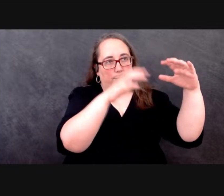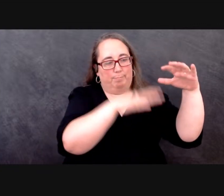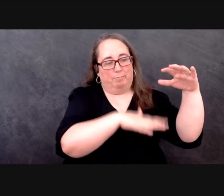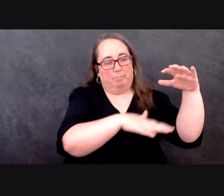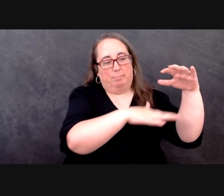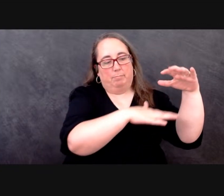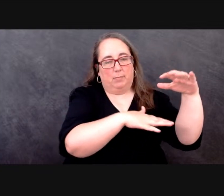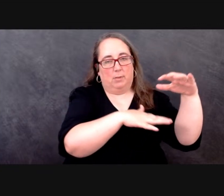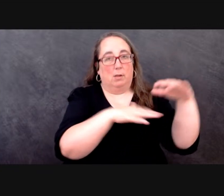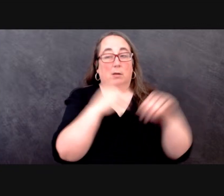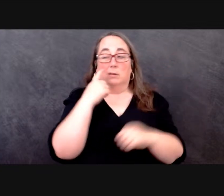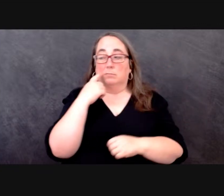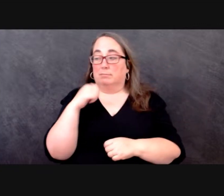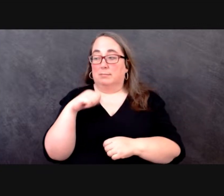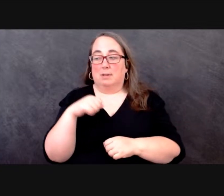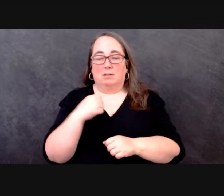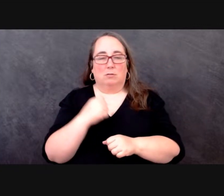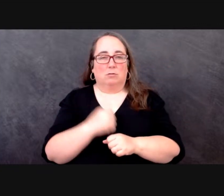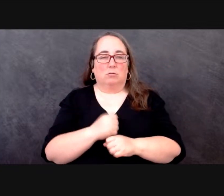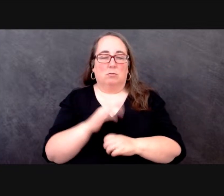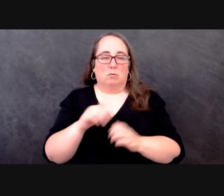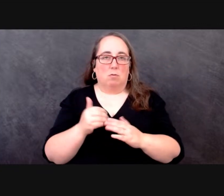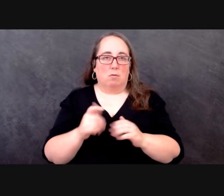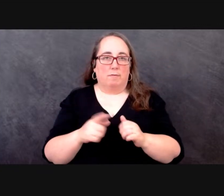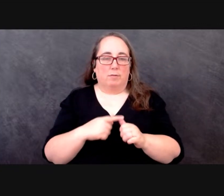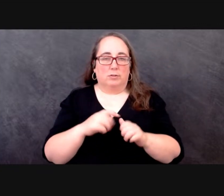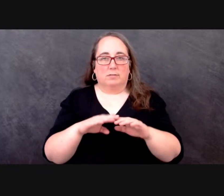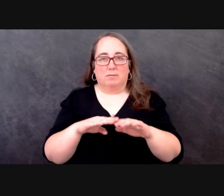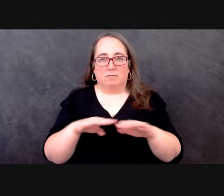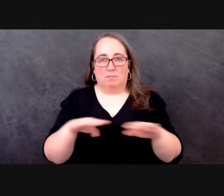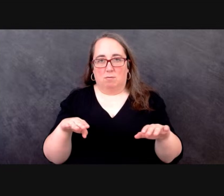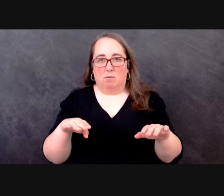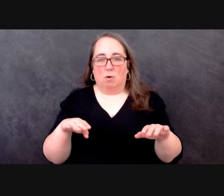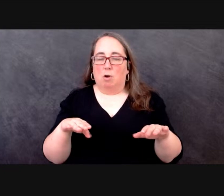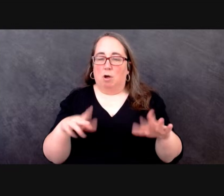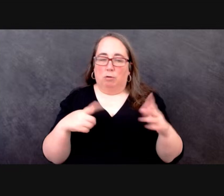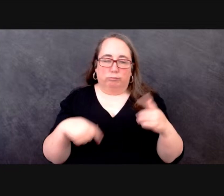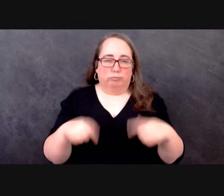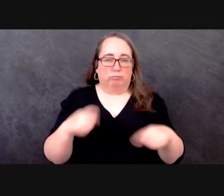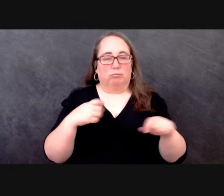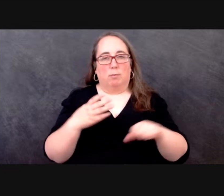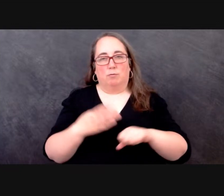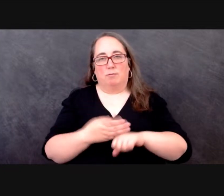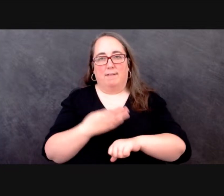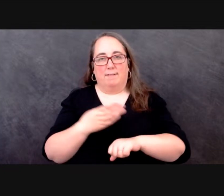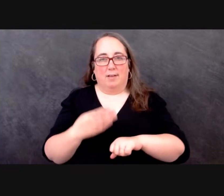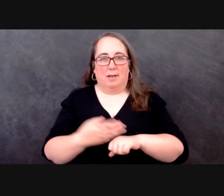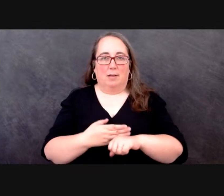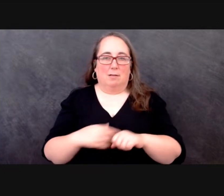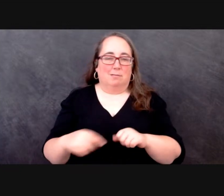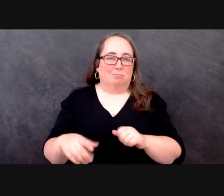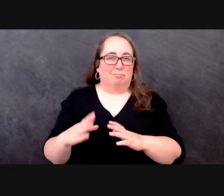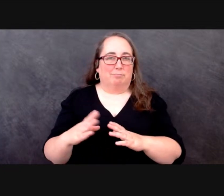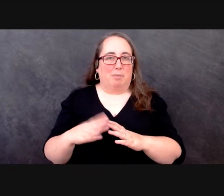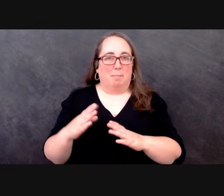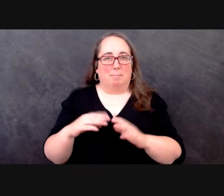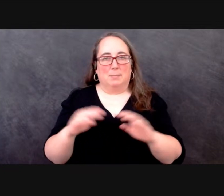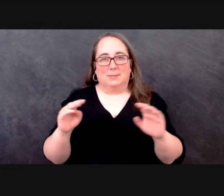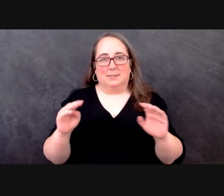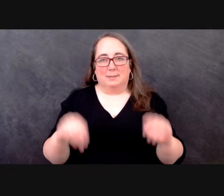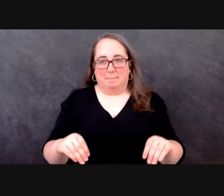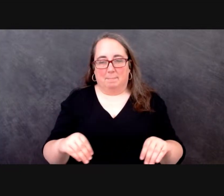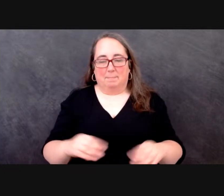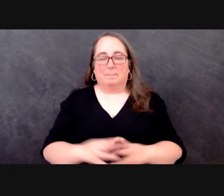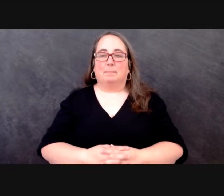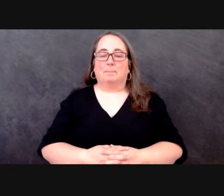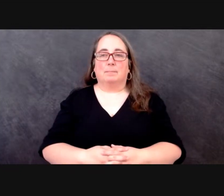Within the last decade, the entire first floor of that wing has been renovated into a first-class museum. As